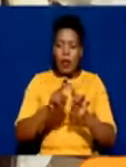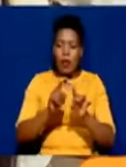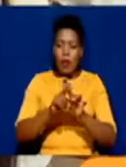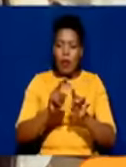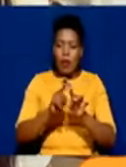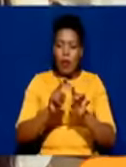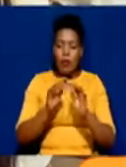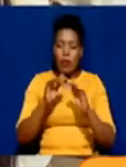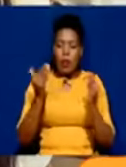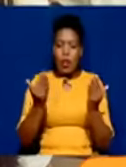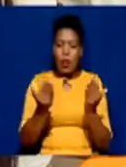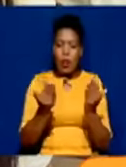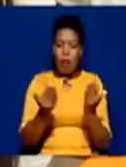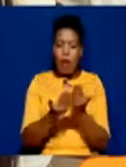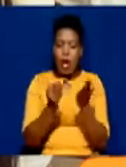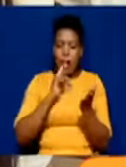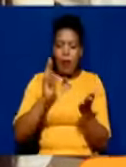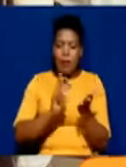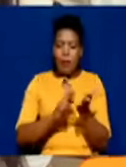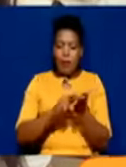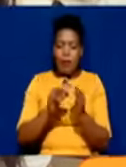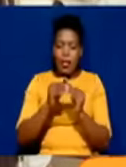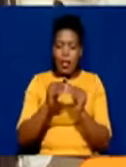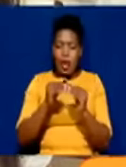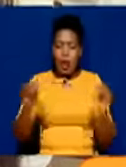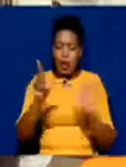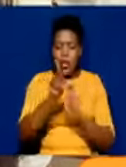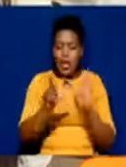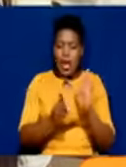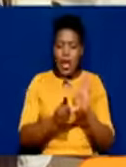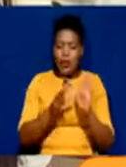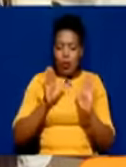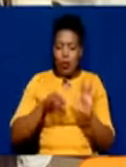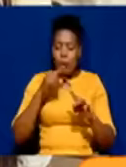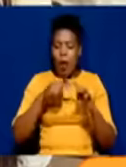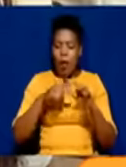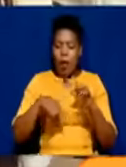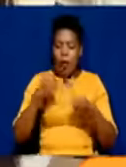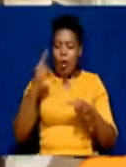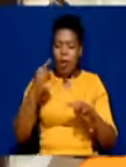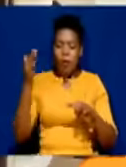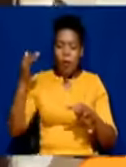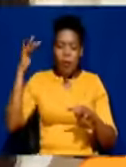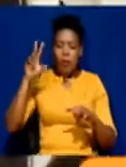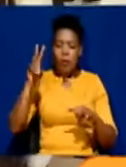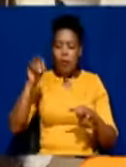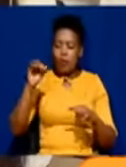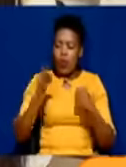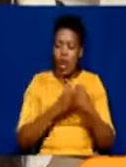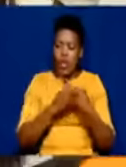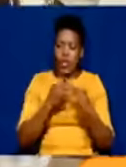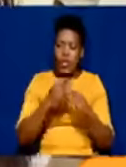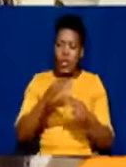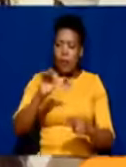World Record, the record for the longest lesson was broken in 2008 by Kathiravan